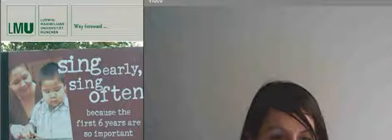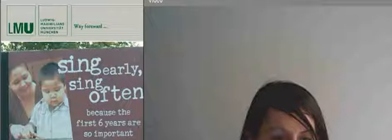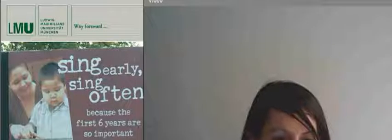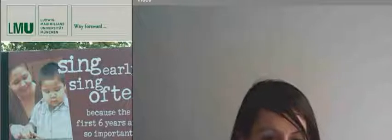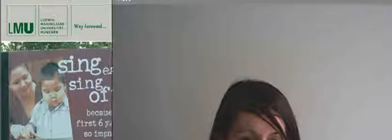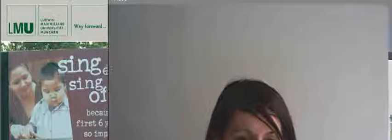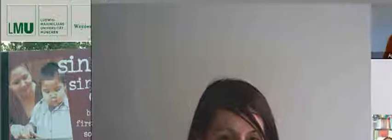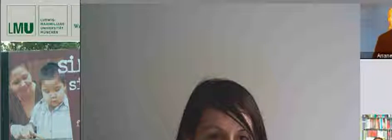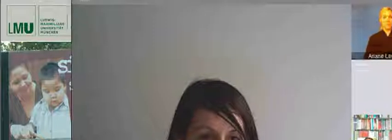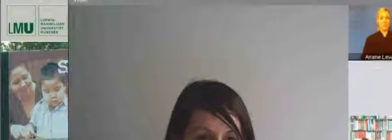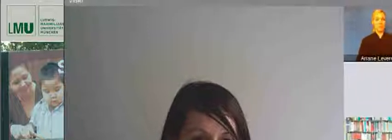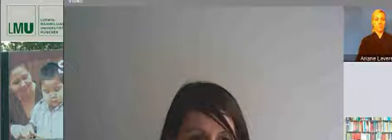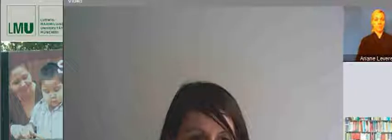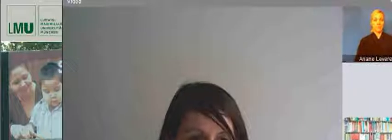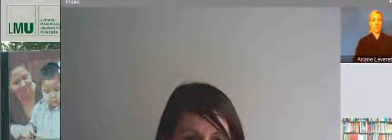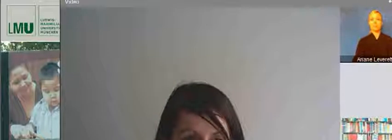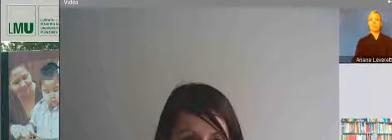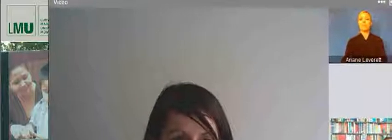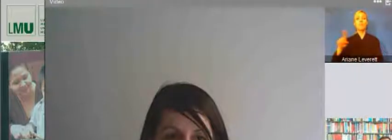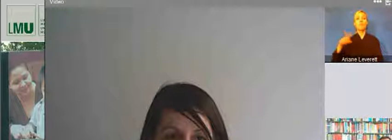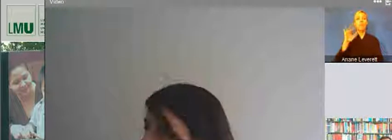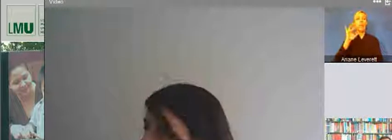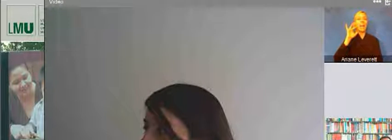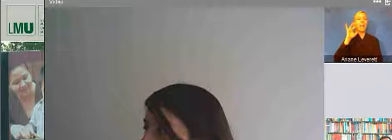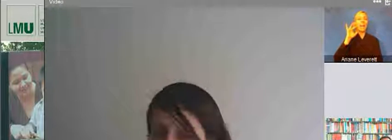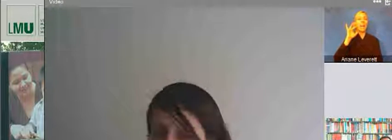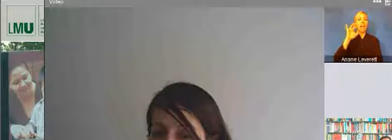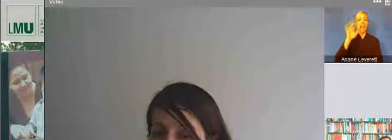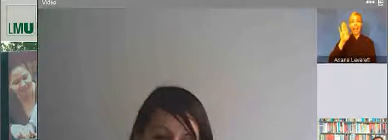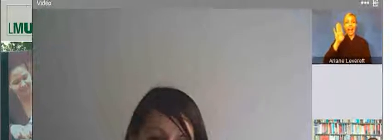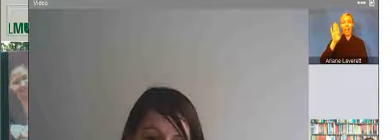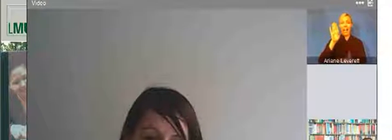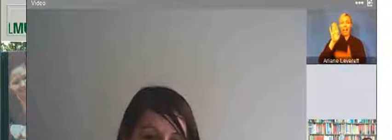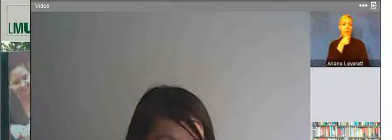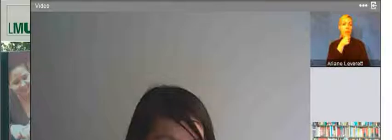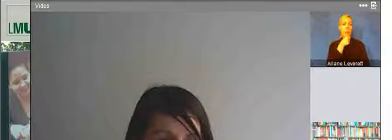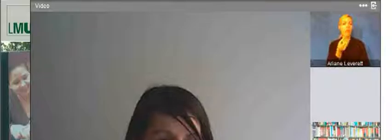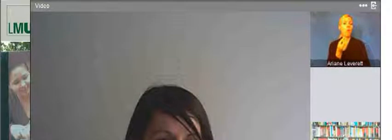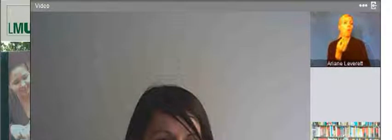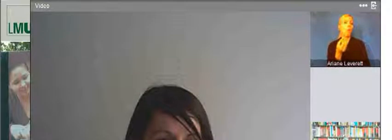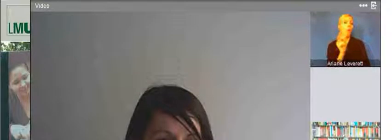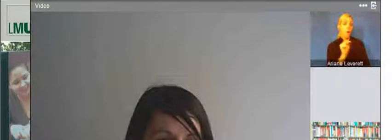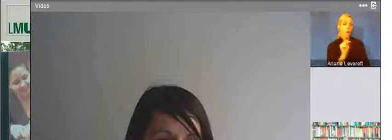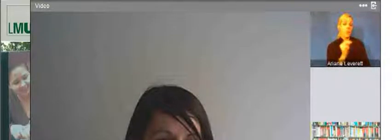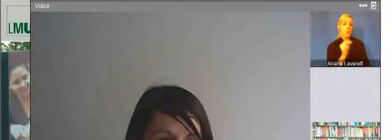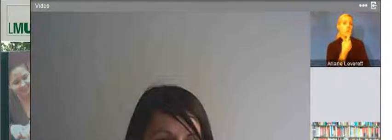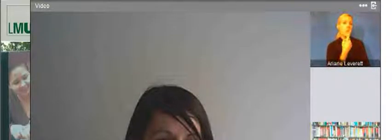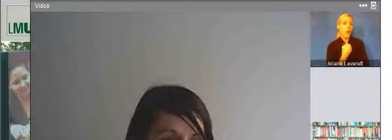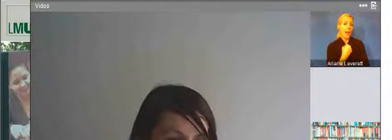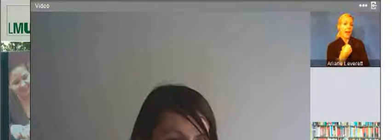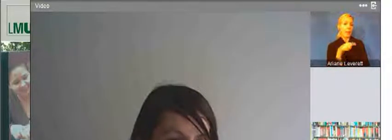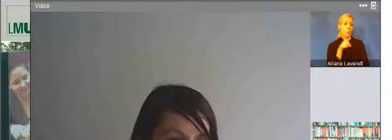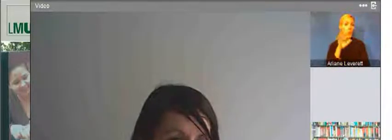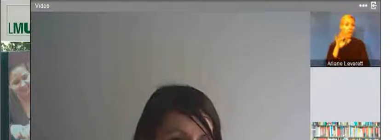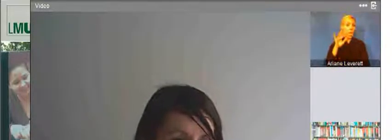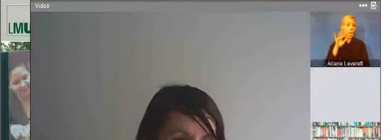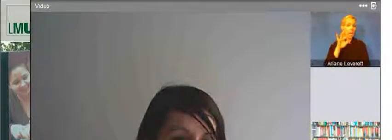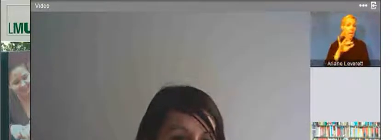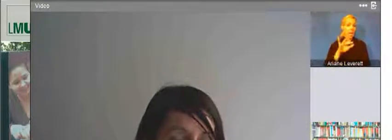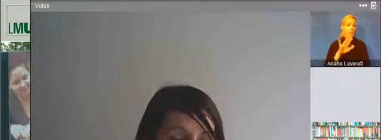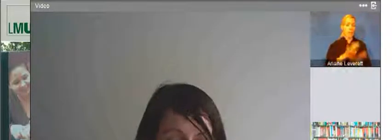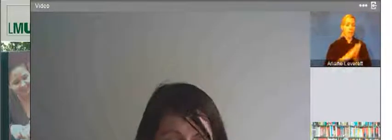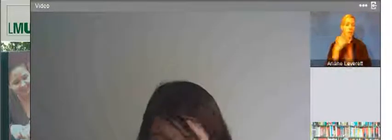education due to the lack of national guidelines before. So in the same line, they strengthened the importance